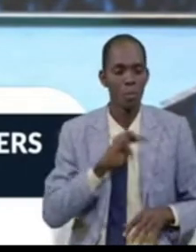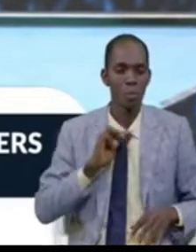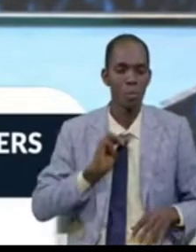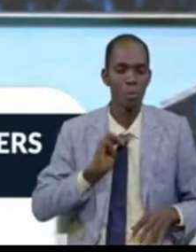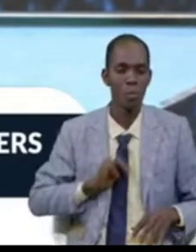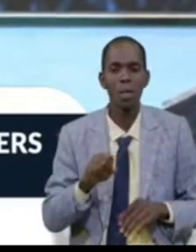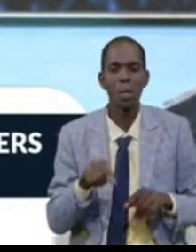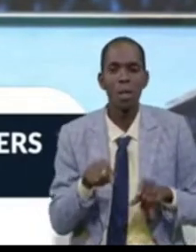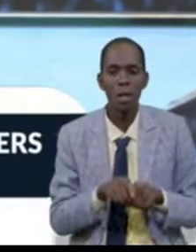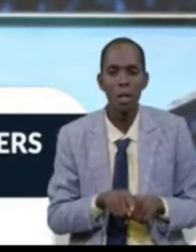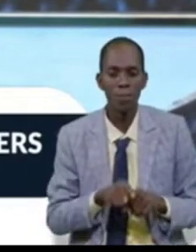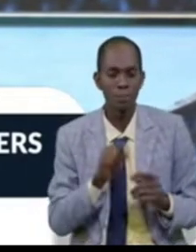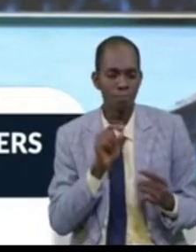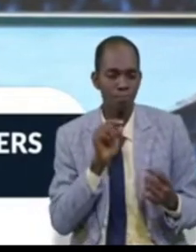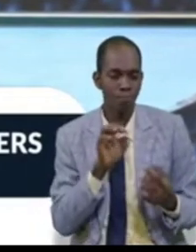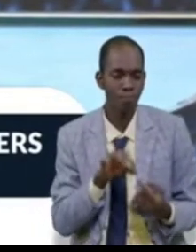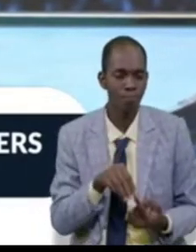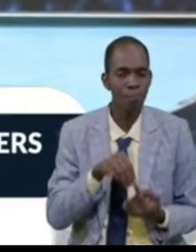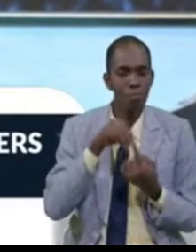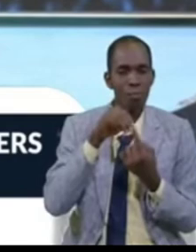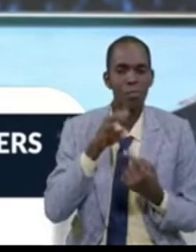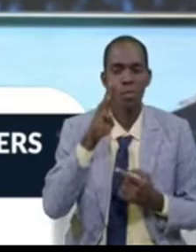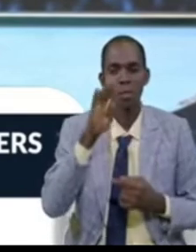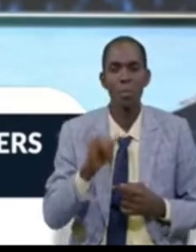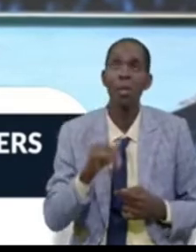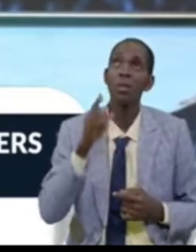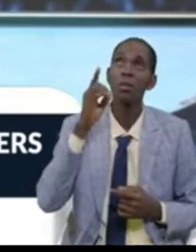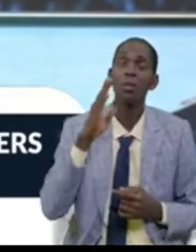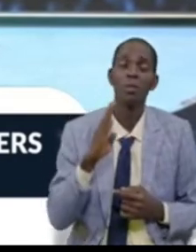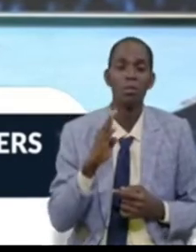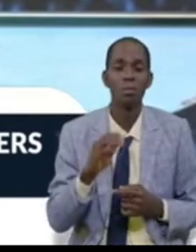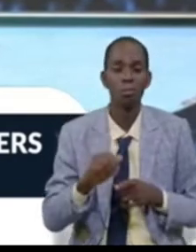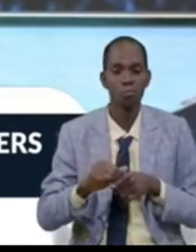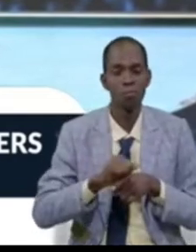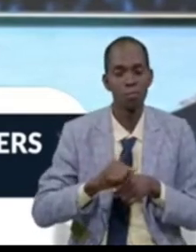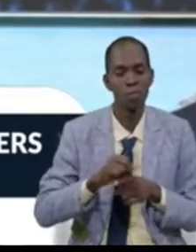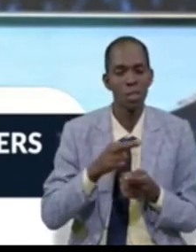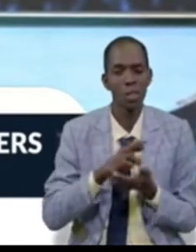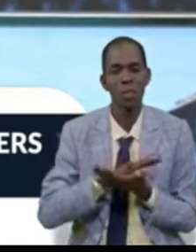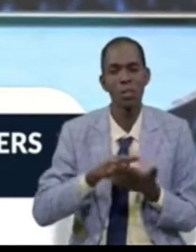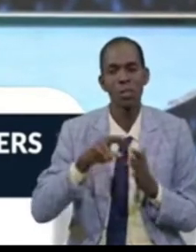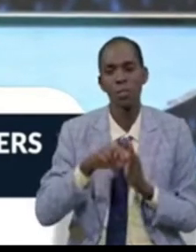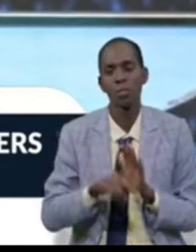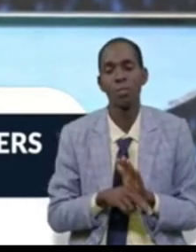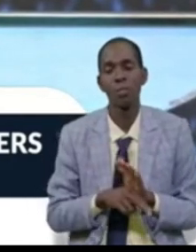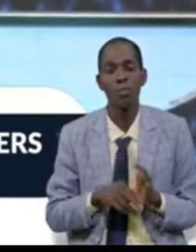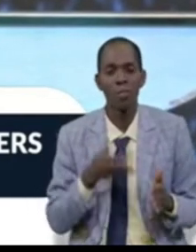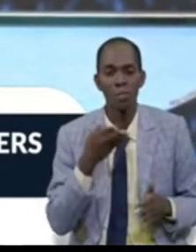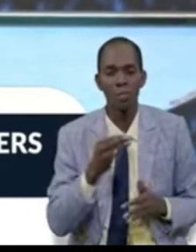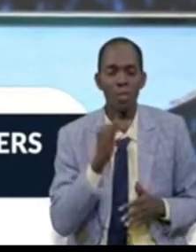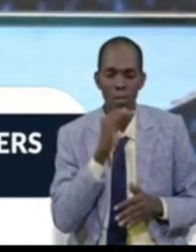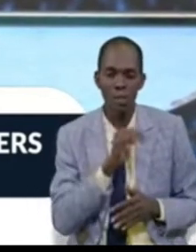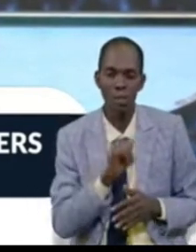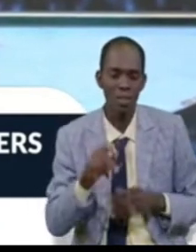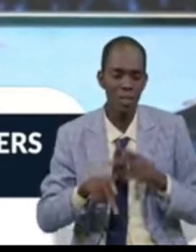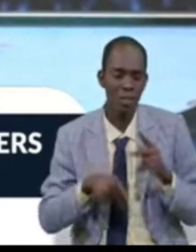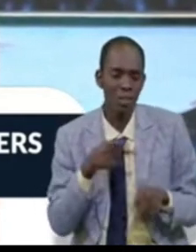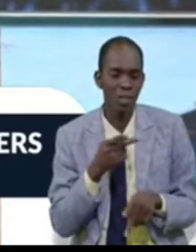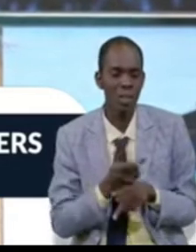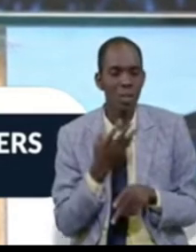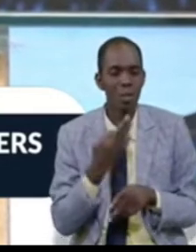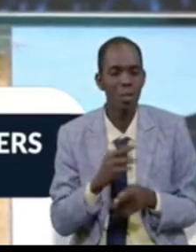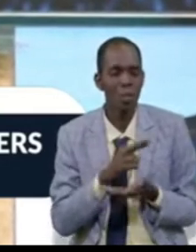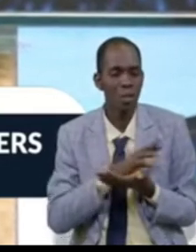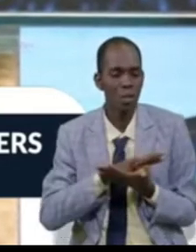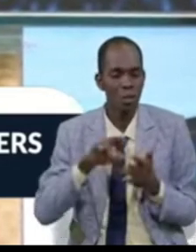as specified by God. Practical righteousness. There's a kind of righteousness that